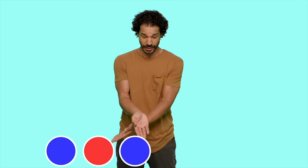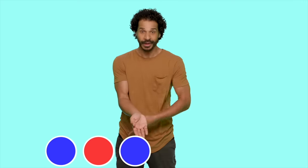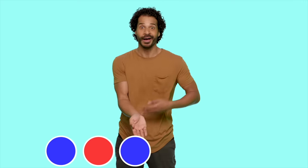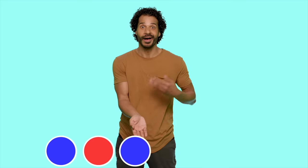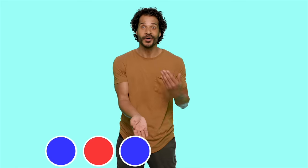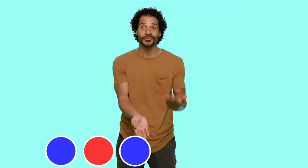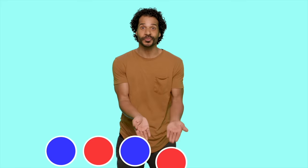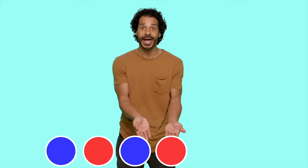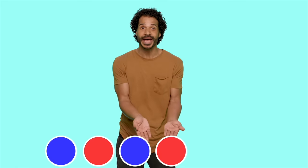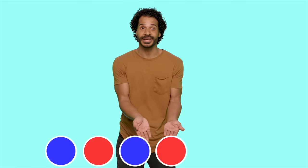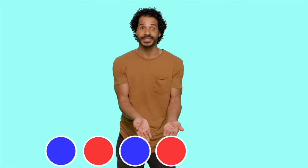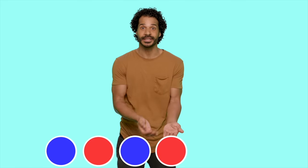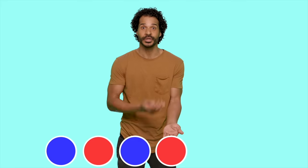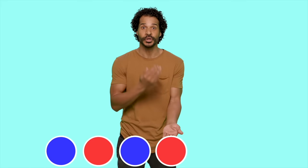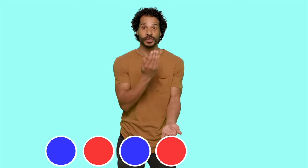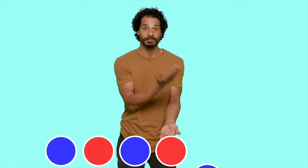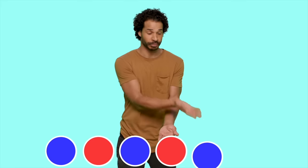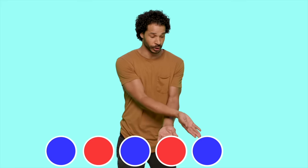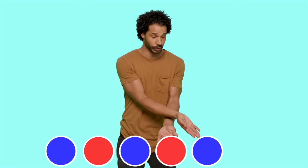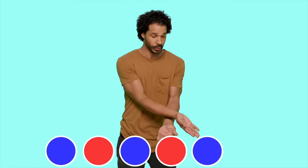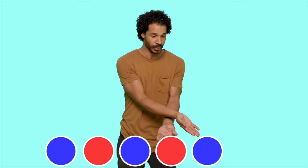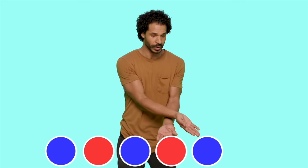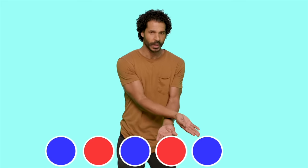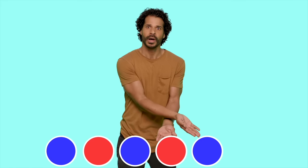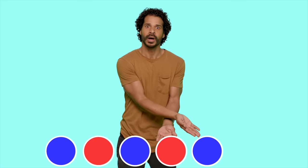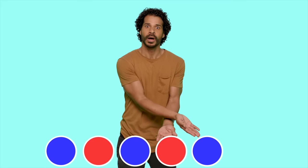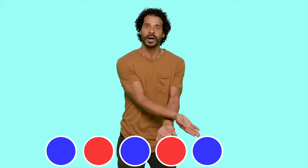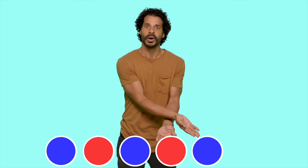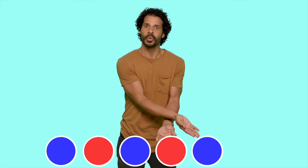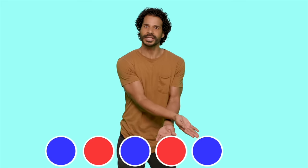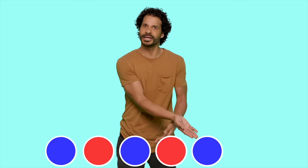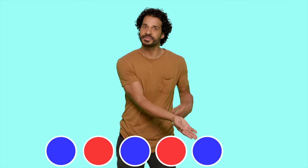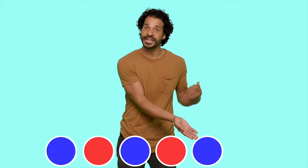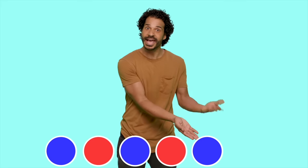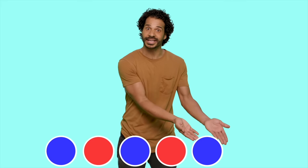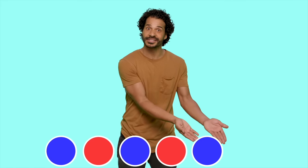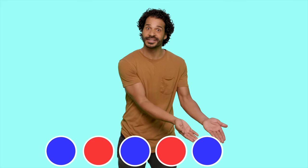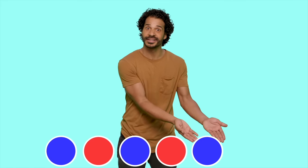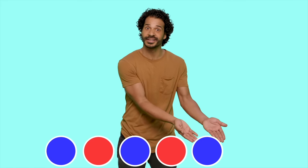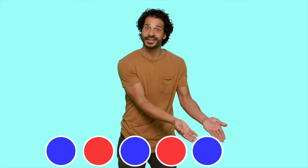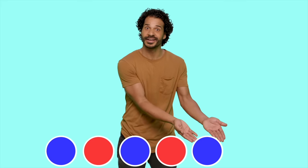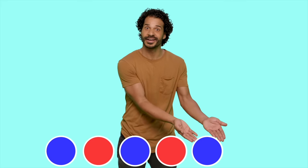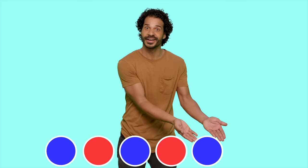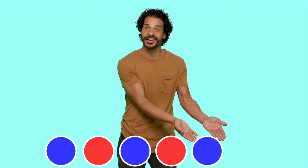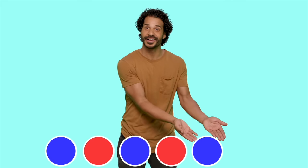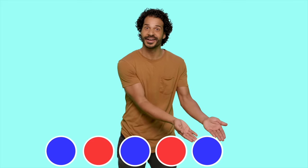Blue, red, blue, what comes next?